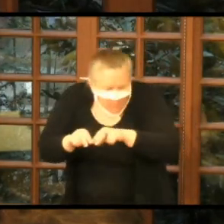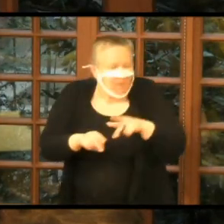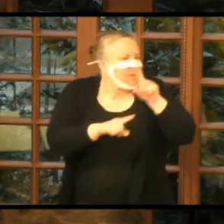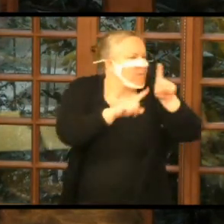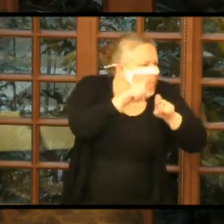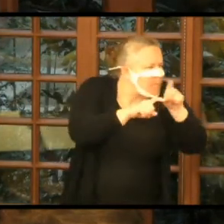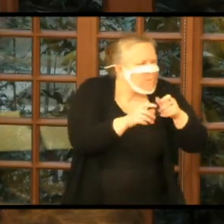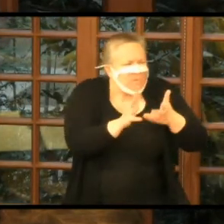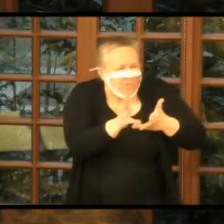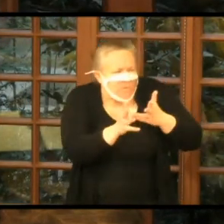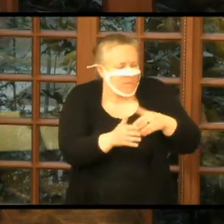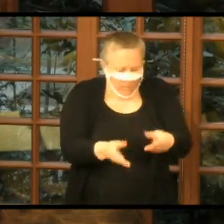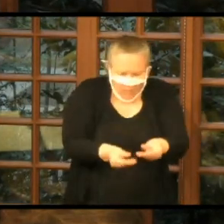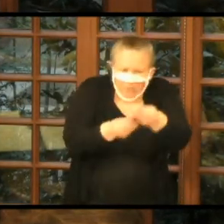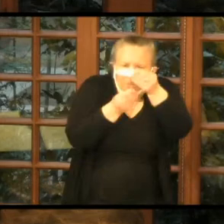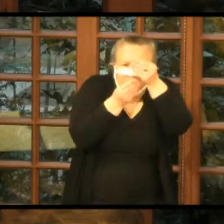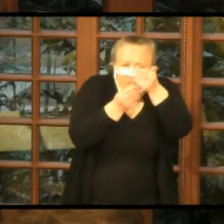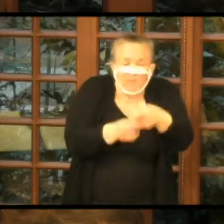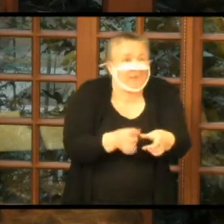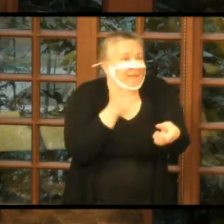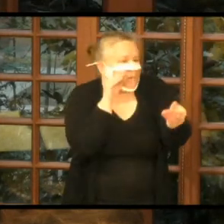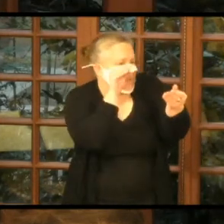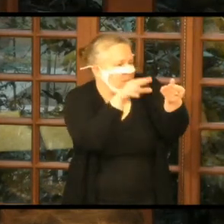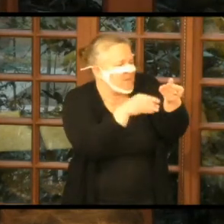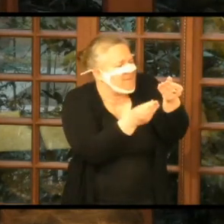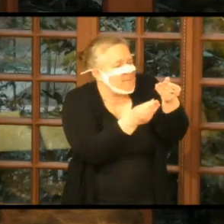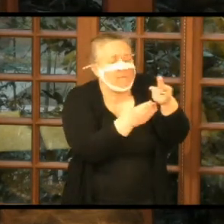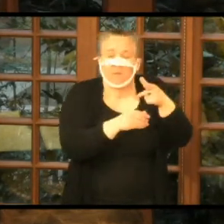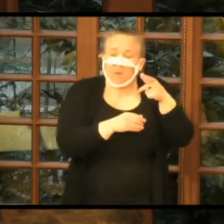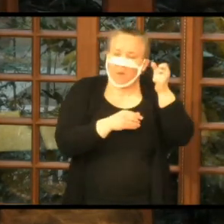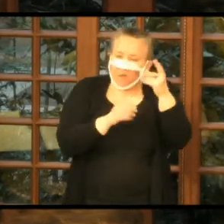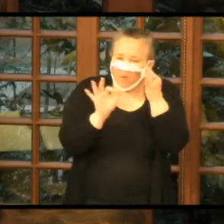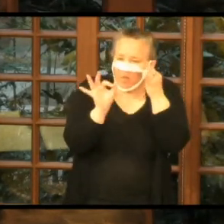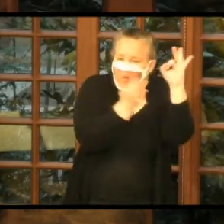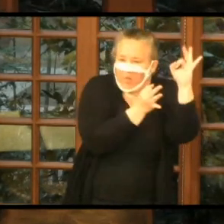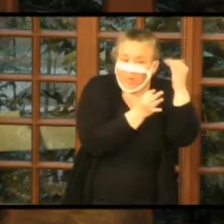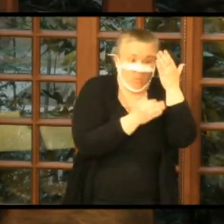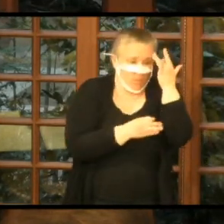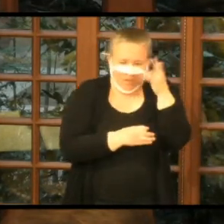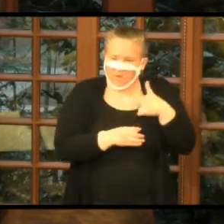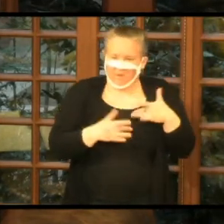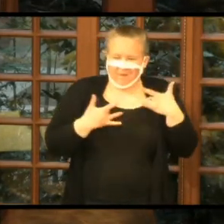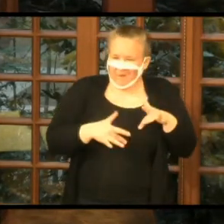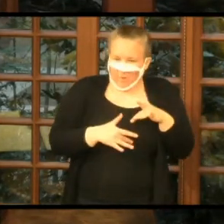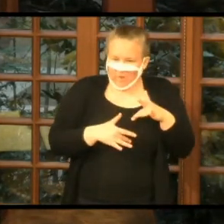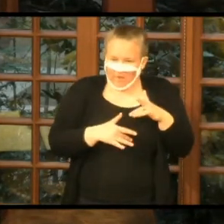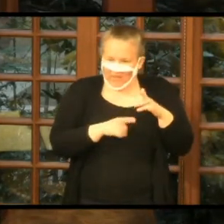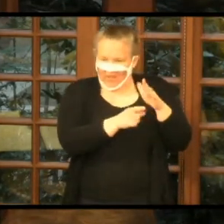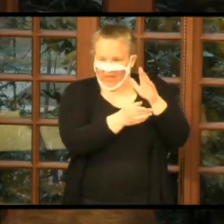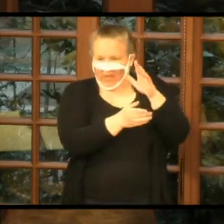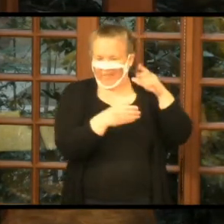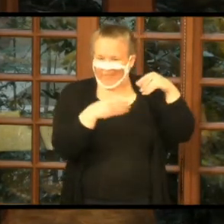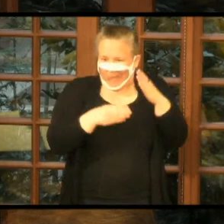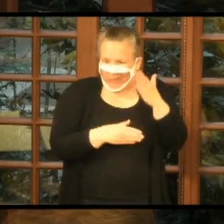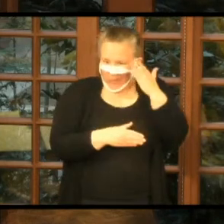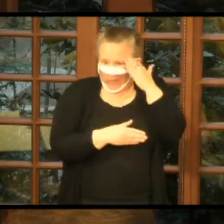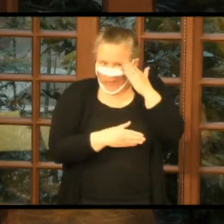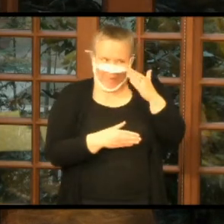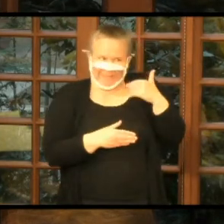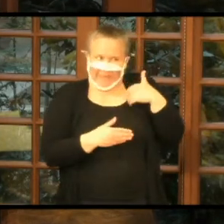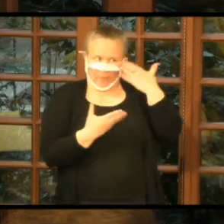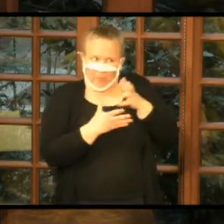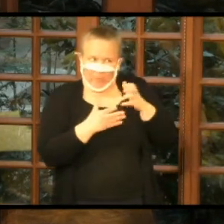asking questions, holding them up to the light. She was distracted because she did not want the clerk to know how little she knew about